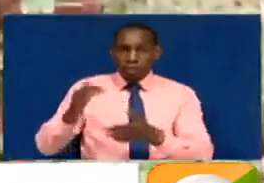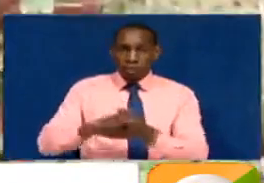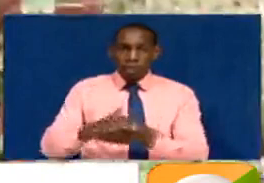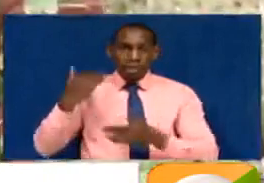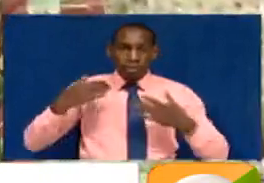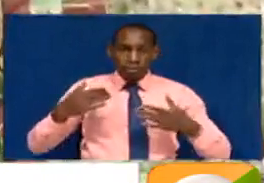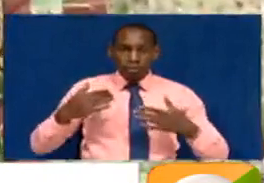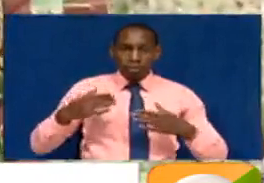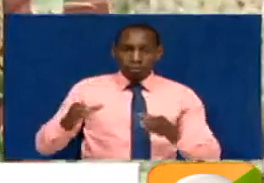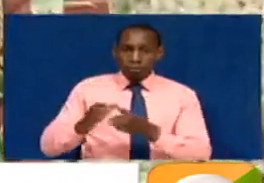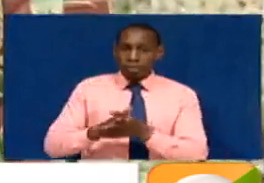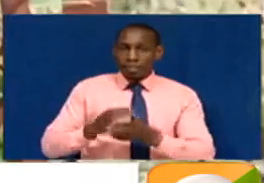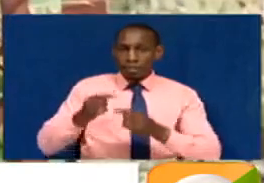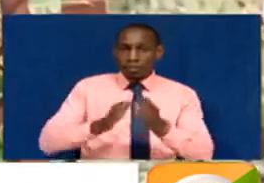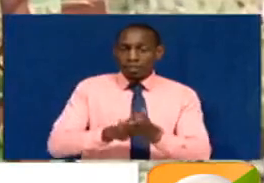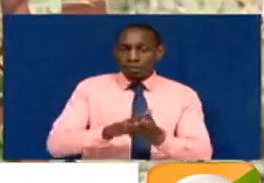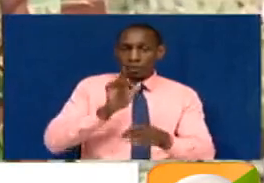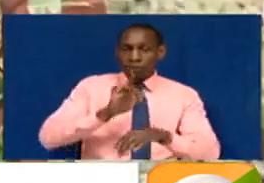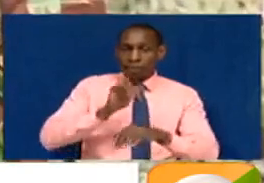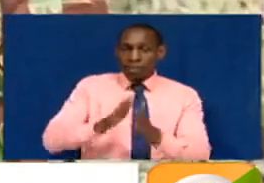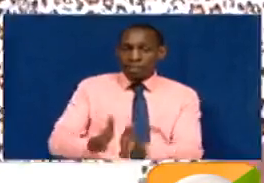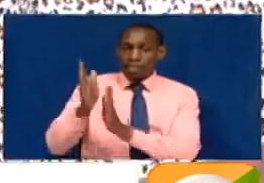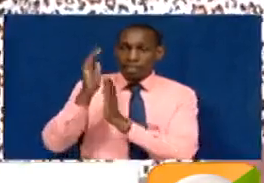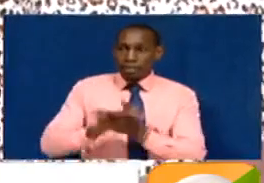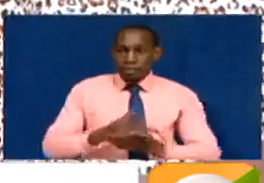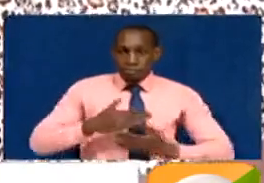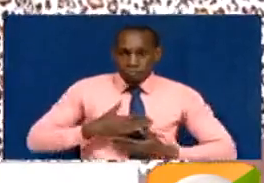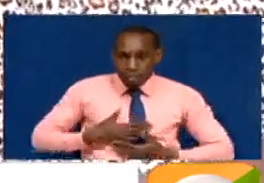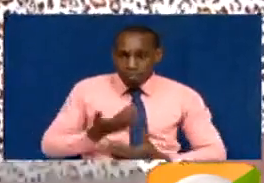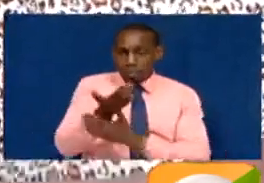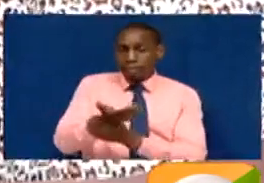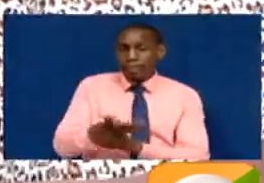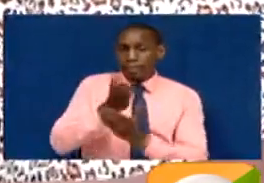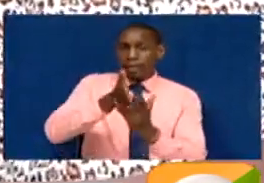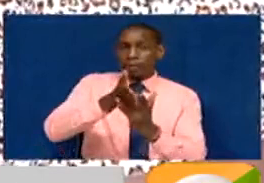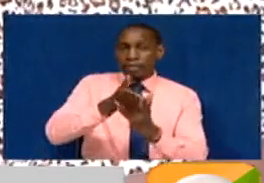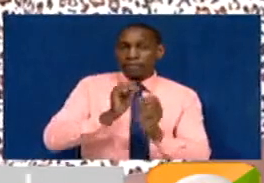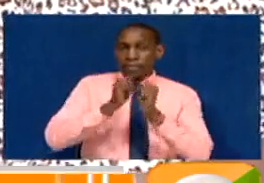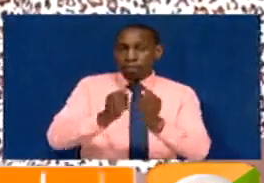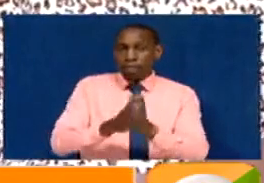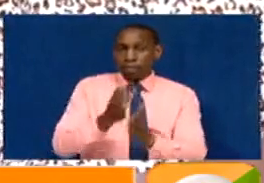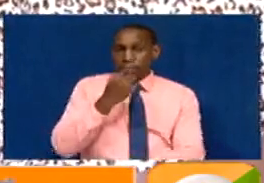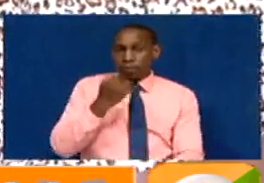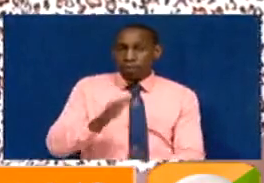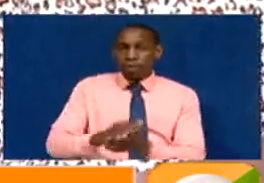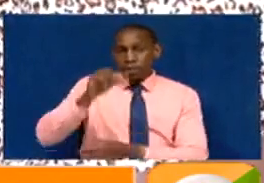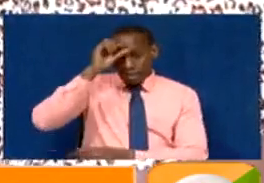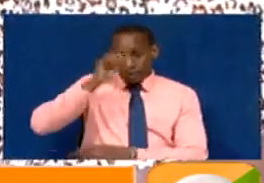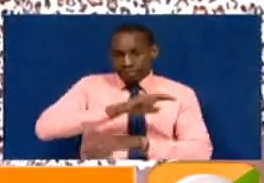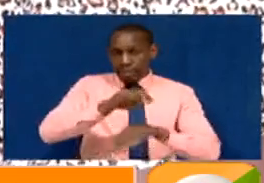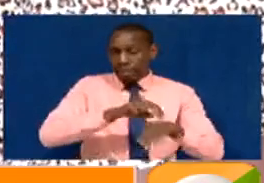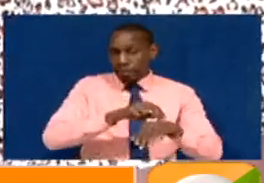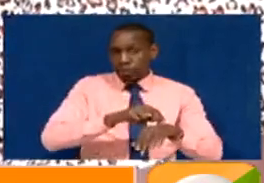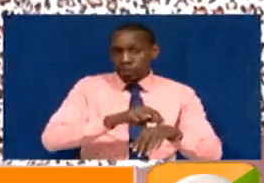for the high levels of insecurity in Isinya. Mheshimiwa Lokosa, ninakuomba uingilie kati pamoja na serikali yetu